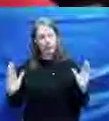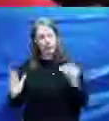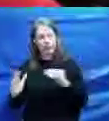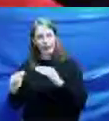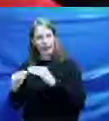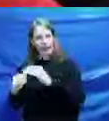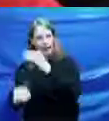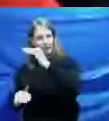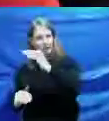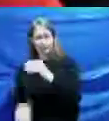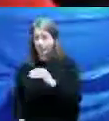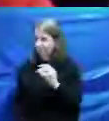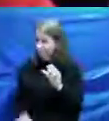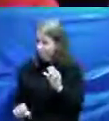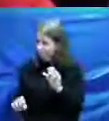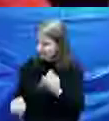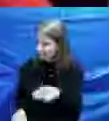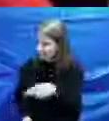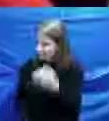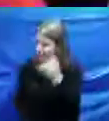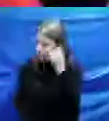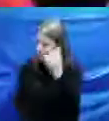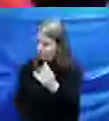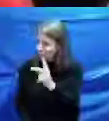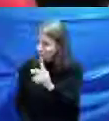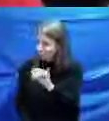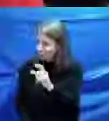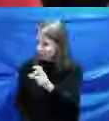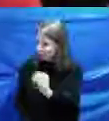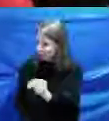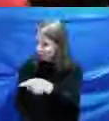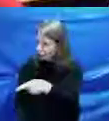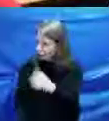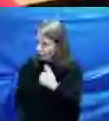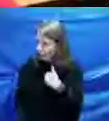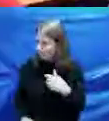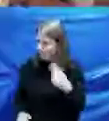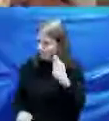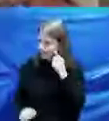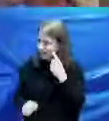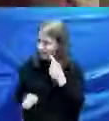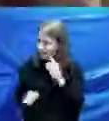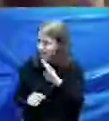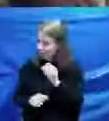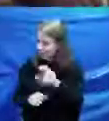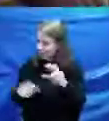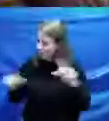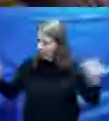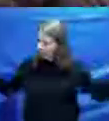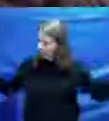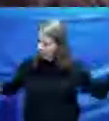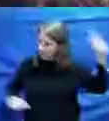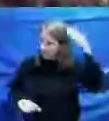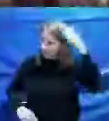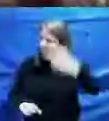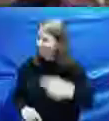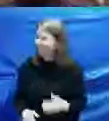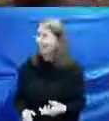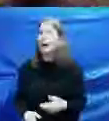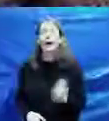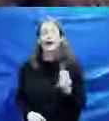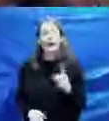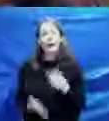you imagine if you had a candy bar that was 18 cubic feet? I was thinking about that as I wrote it. Good job. What do I already have? What has already been given to me in this nice